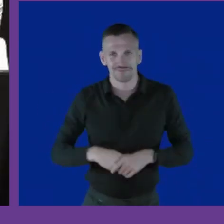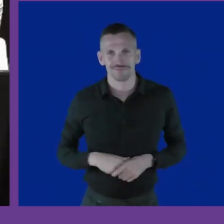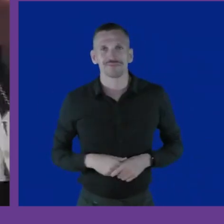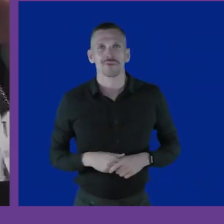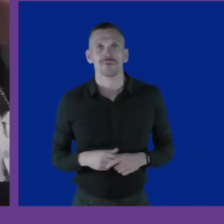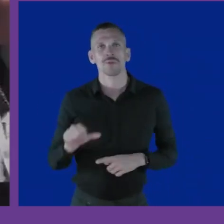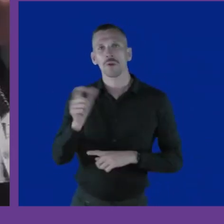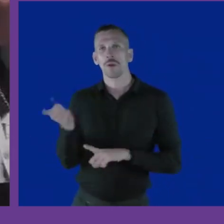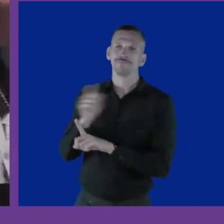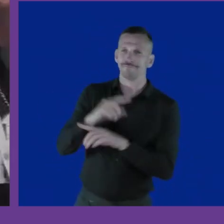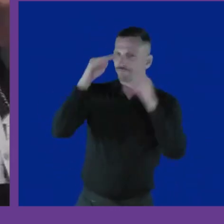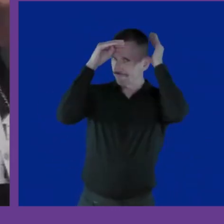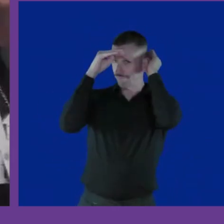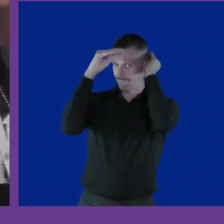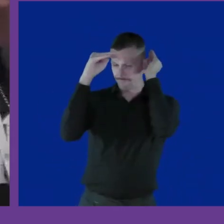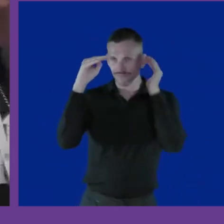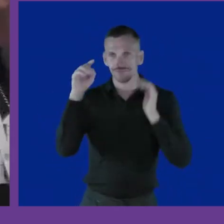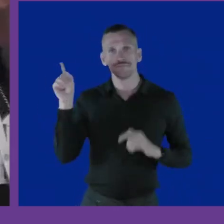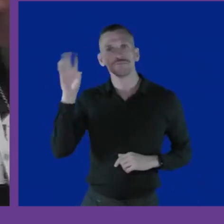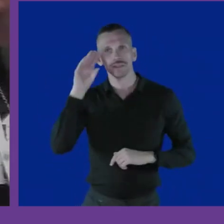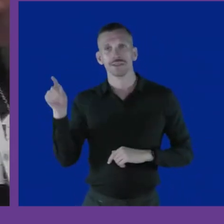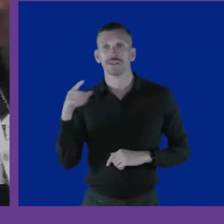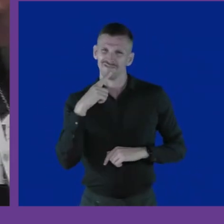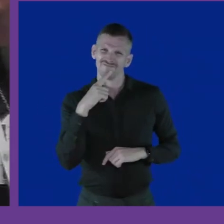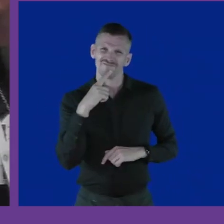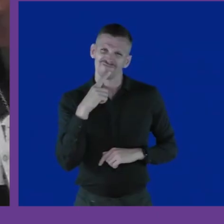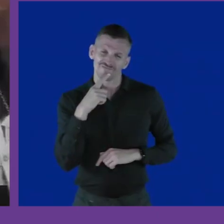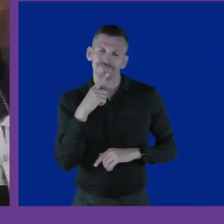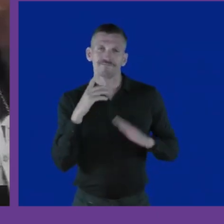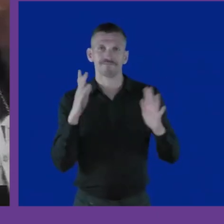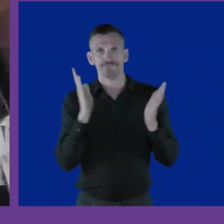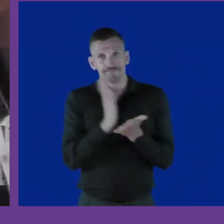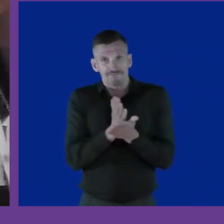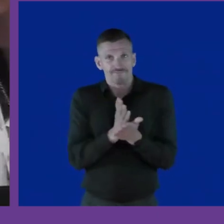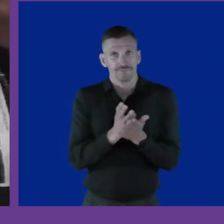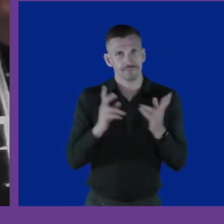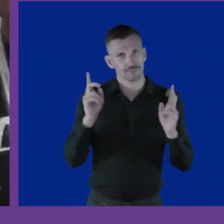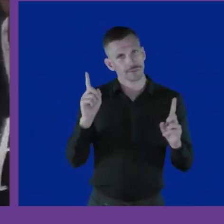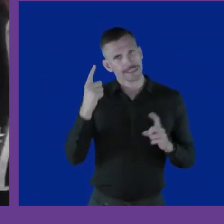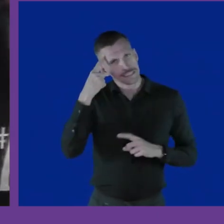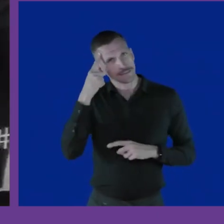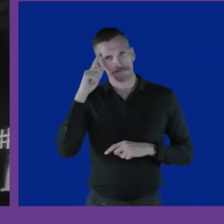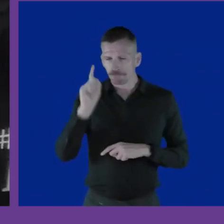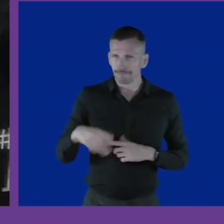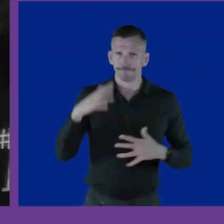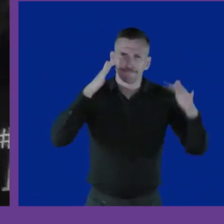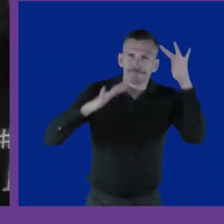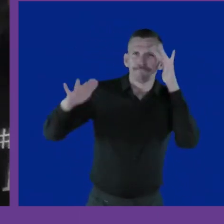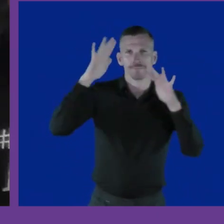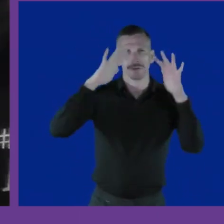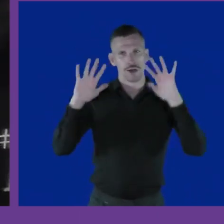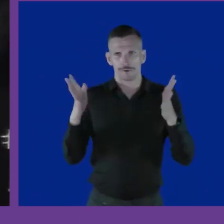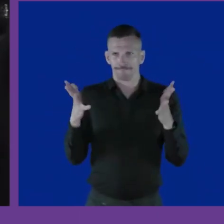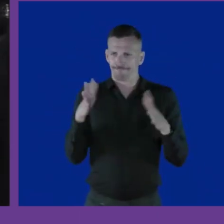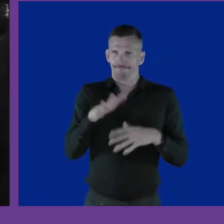part as constraints that you can find workarounds for. I mean, years ago, you